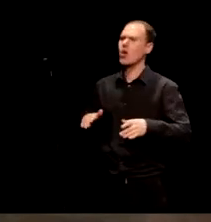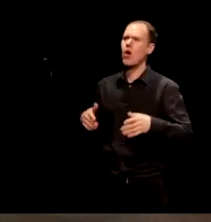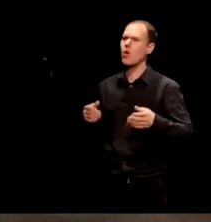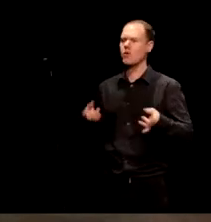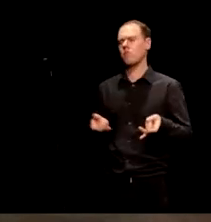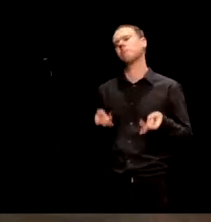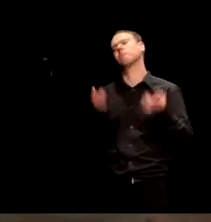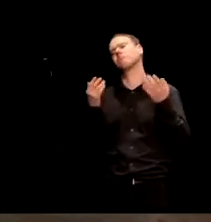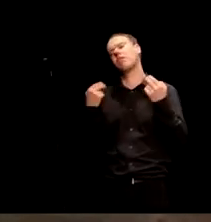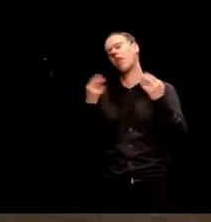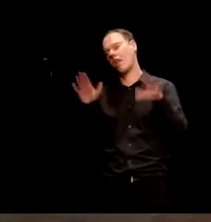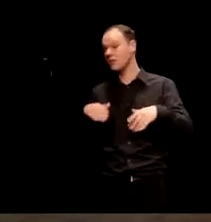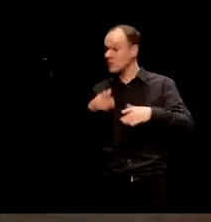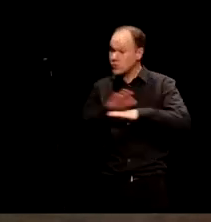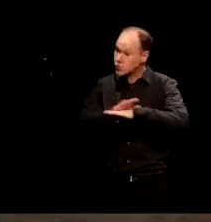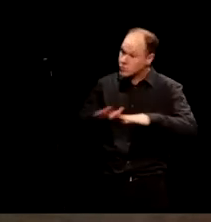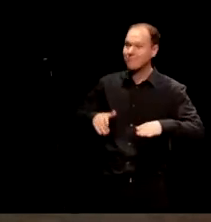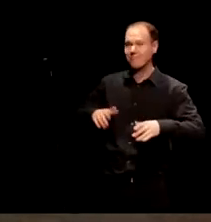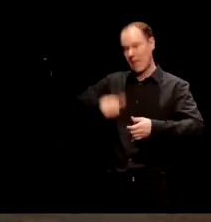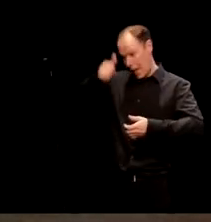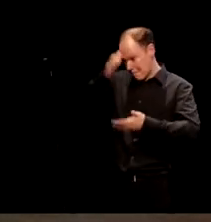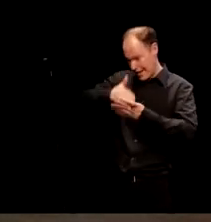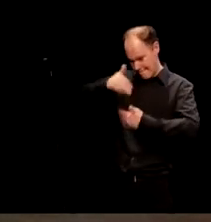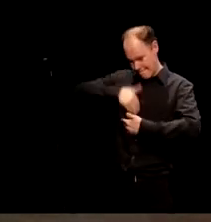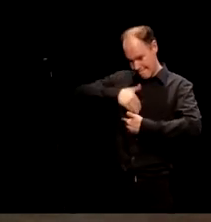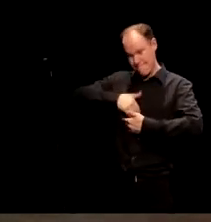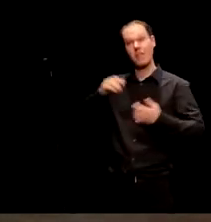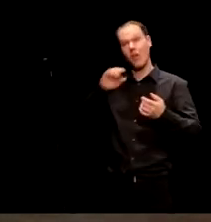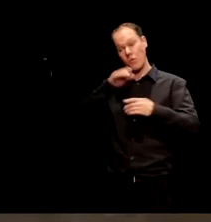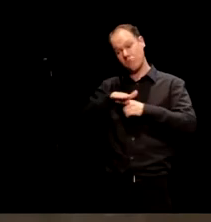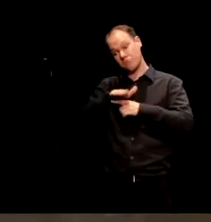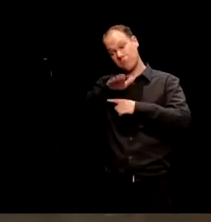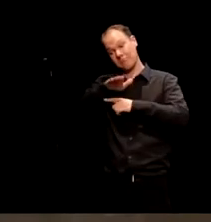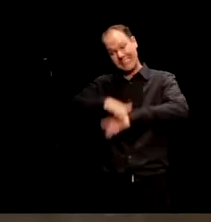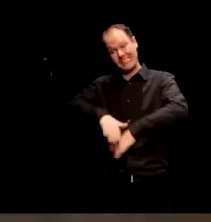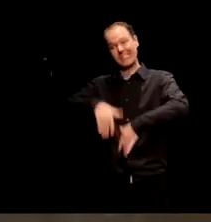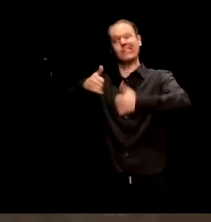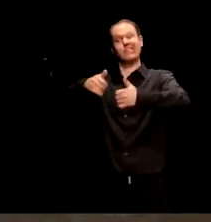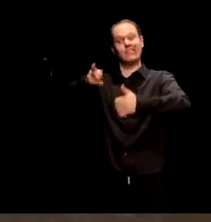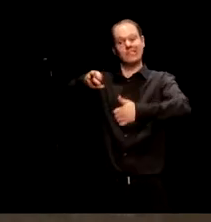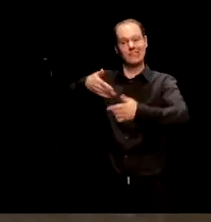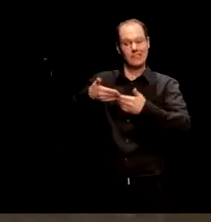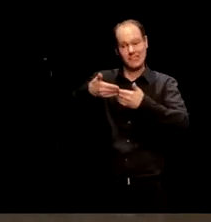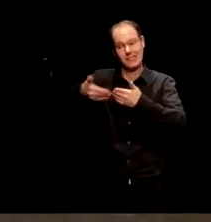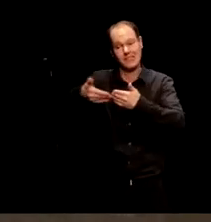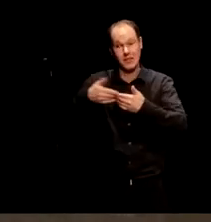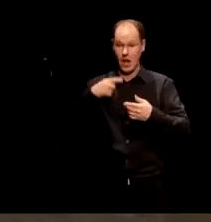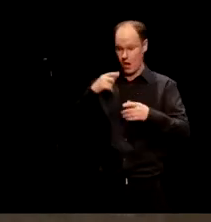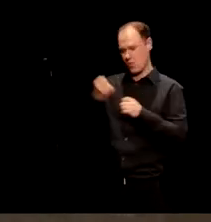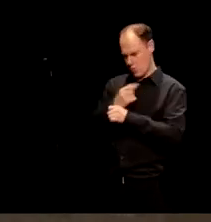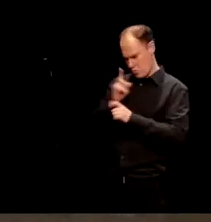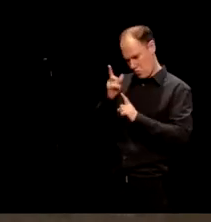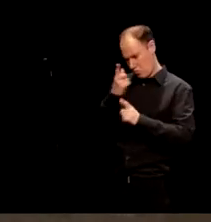like that, dear. Just believe that somehow light will break. I will do what I can.